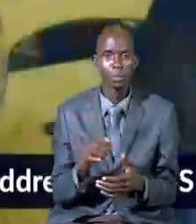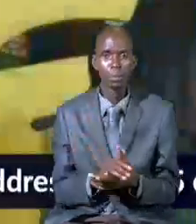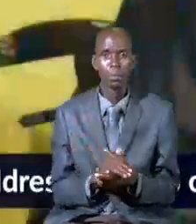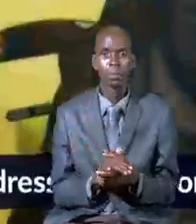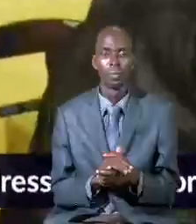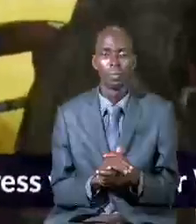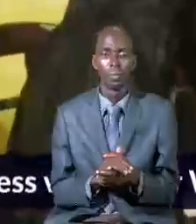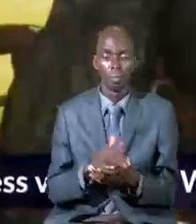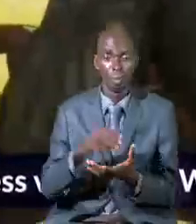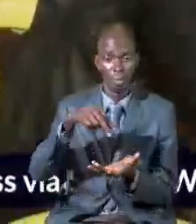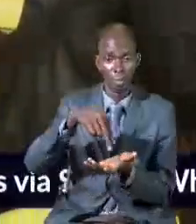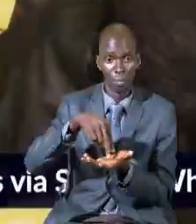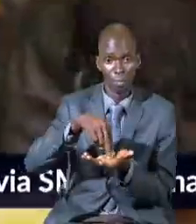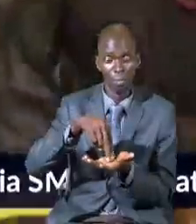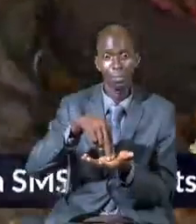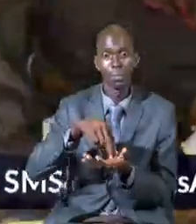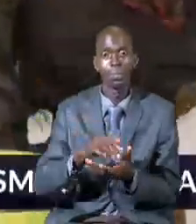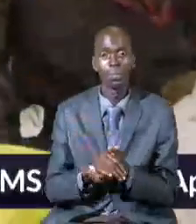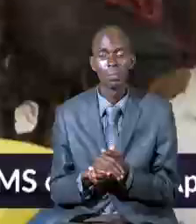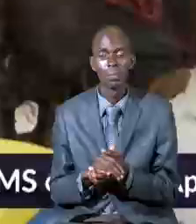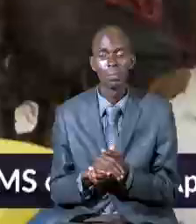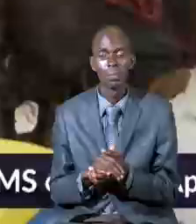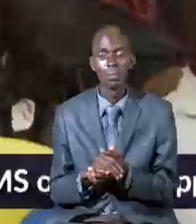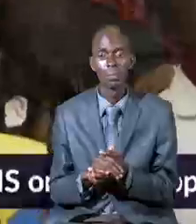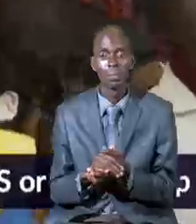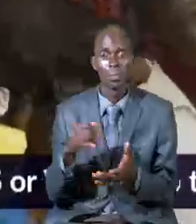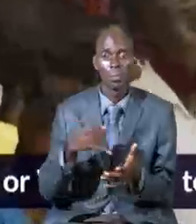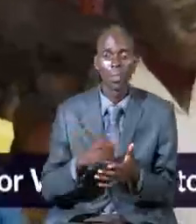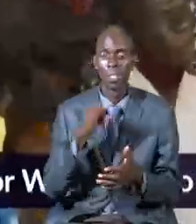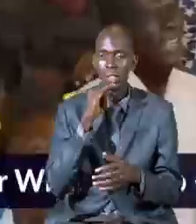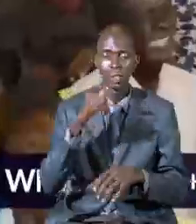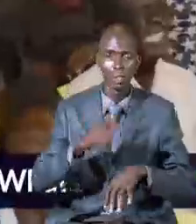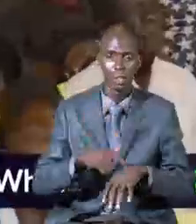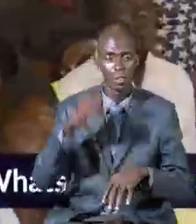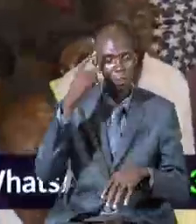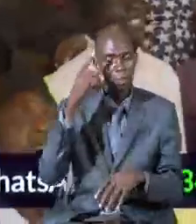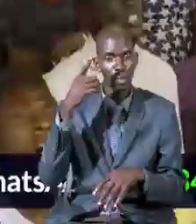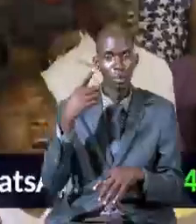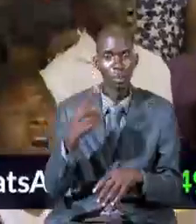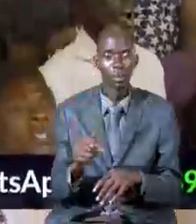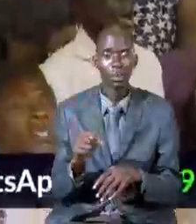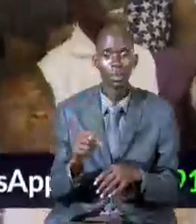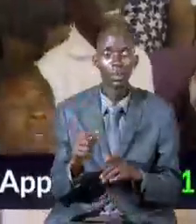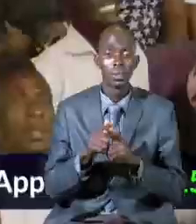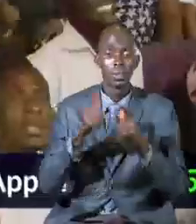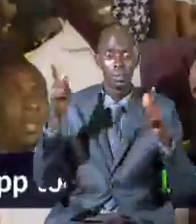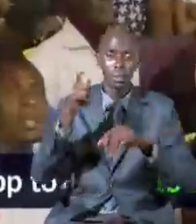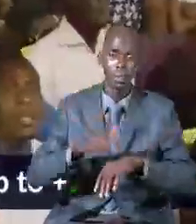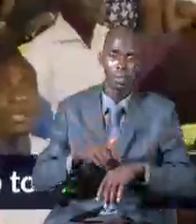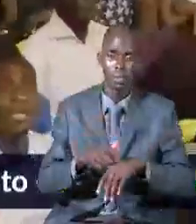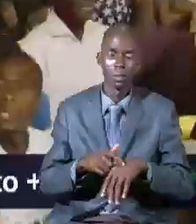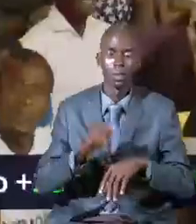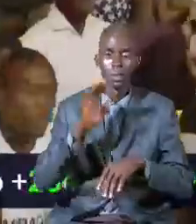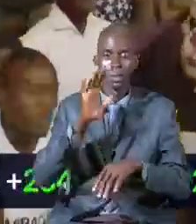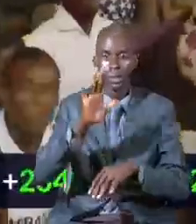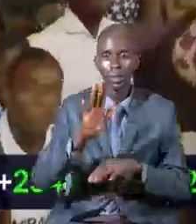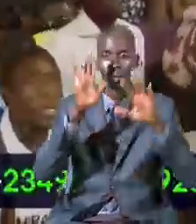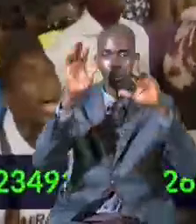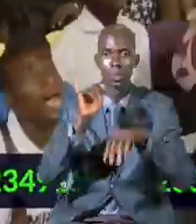On your feet, it's time for the momentous hour. Your miracle is